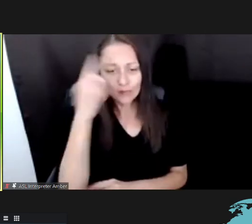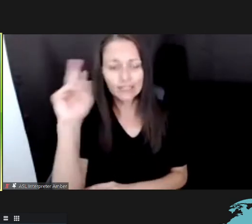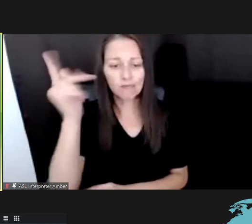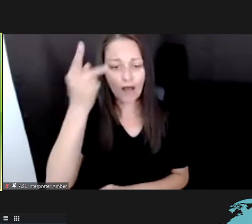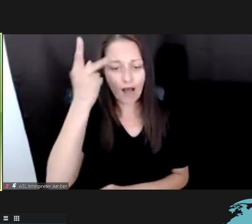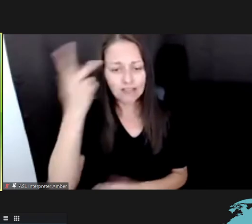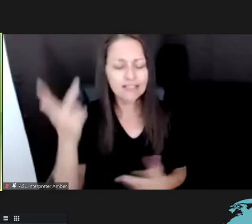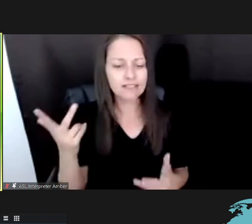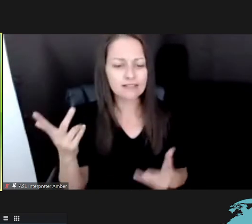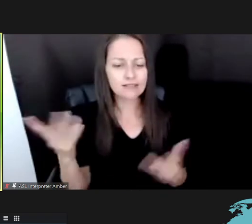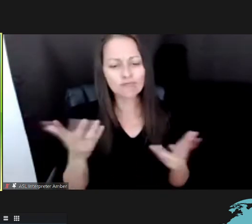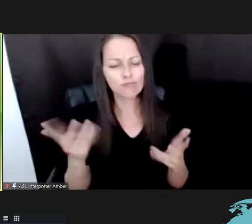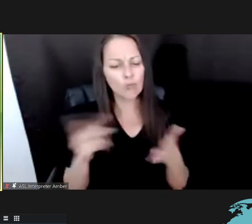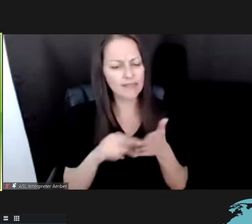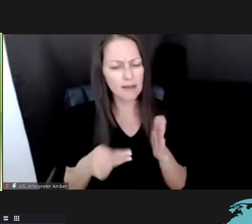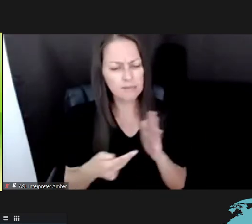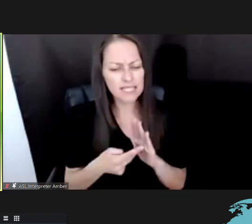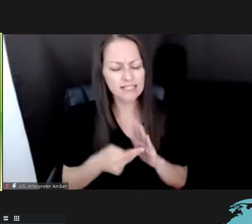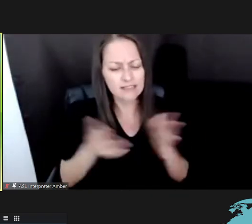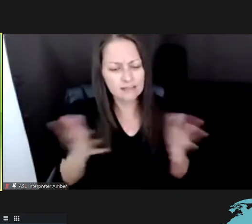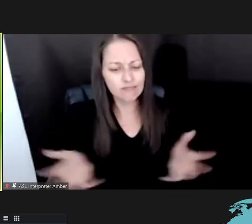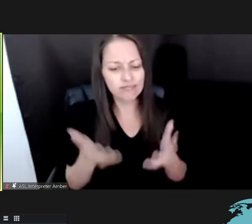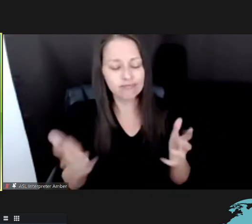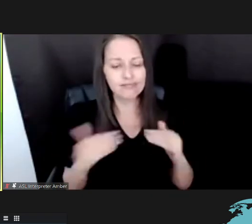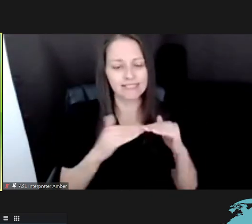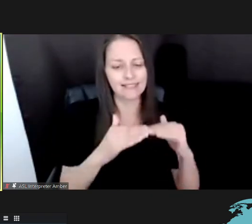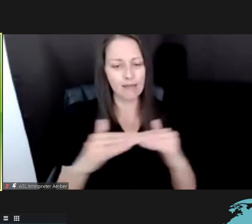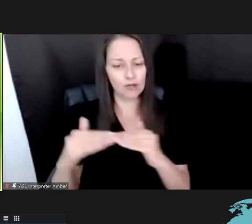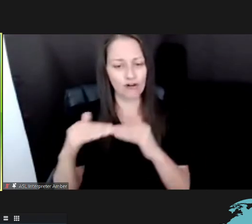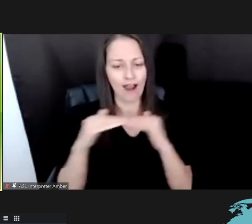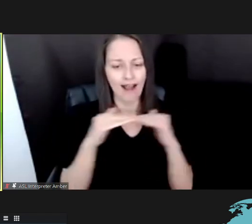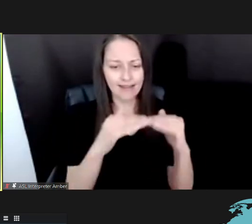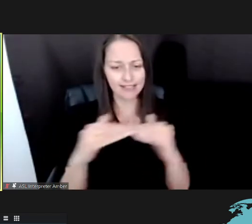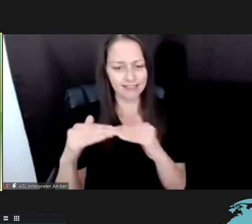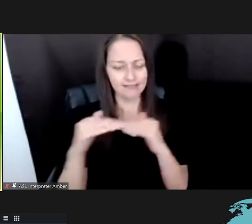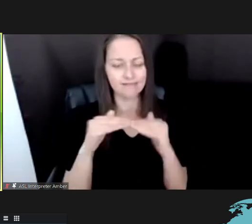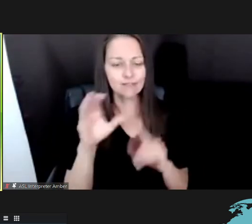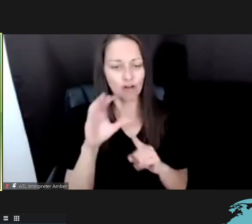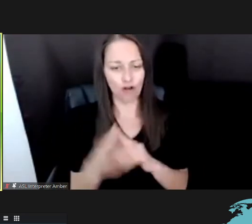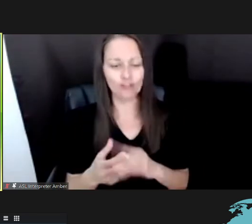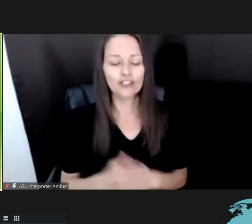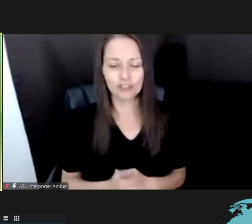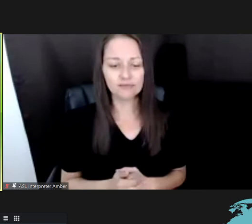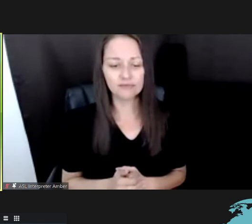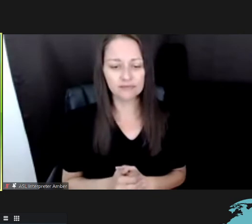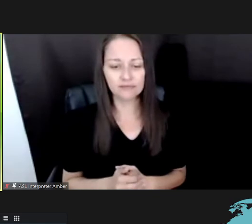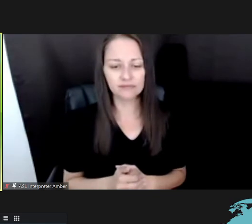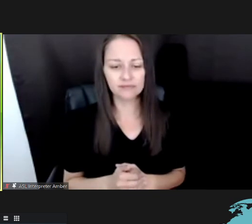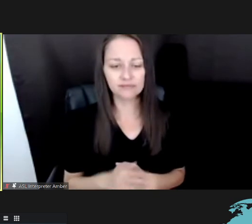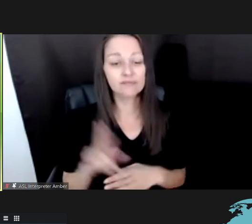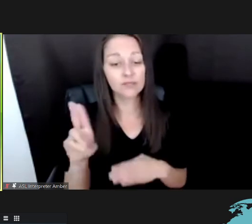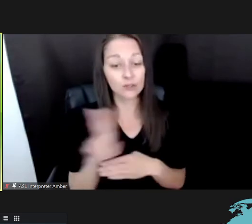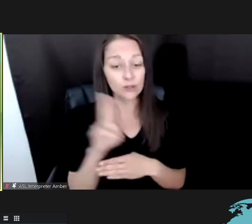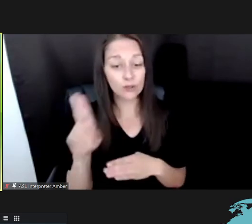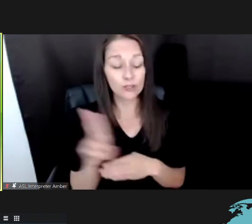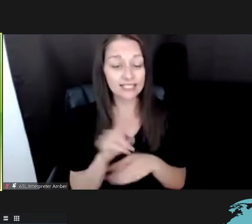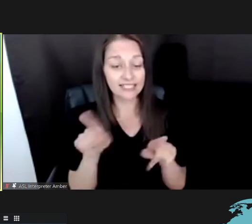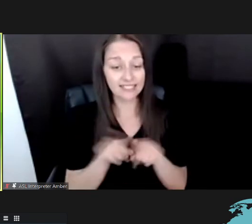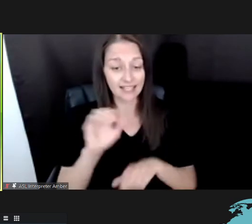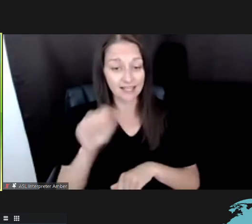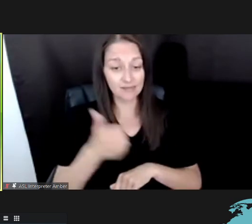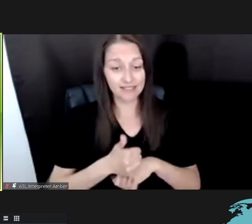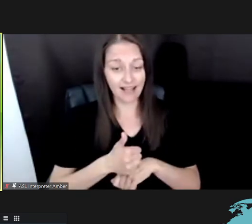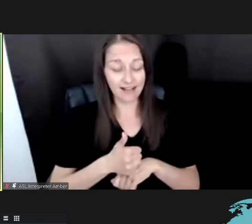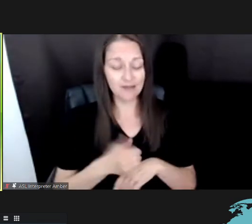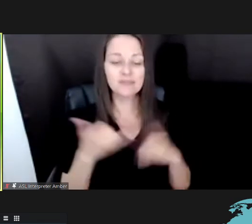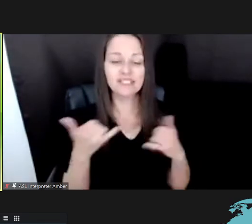and what it takes to foster a democratic culture. Using the same format as before, we are now going